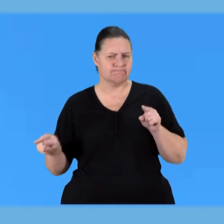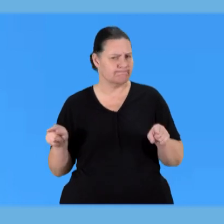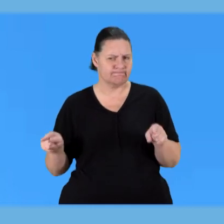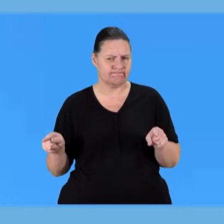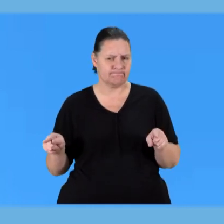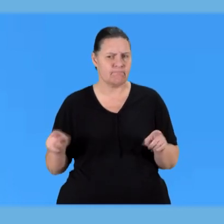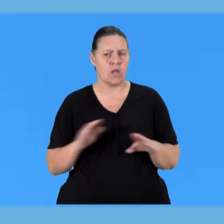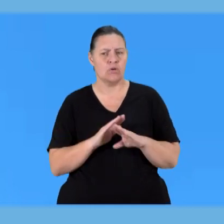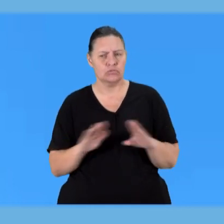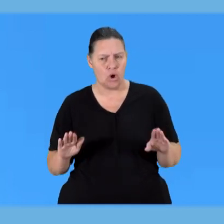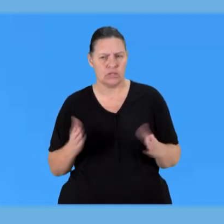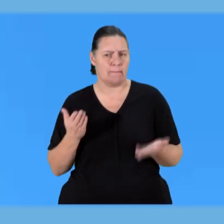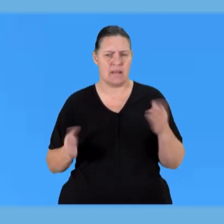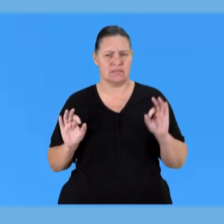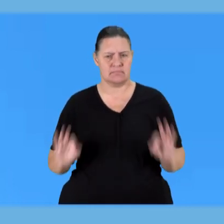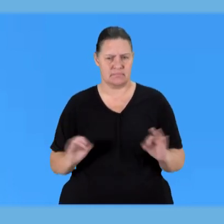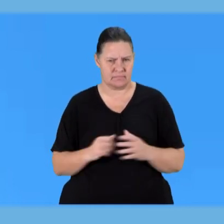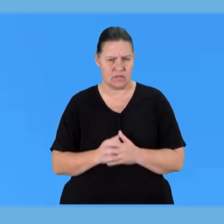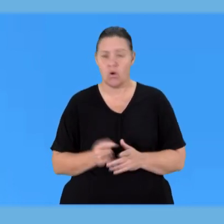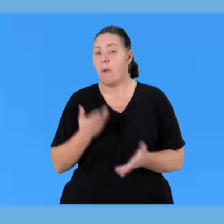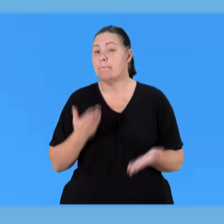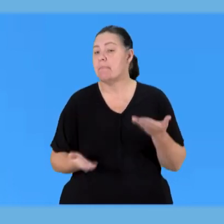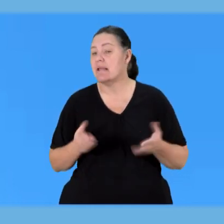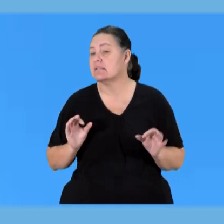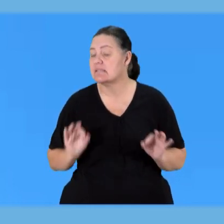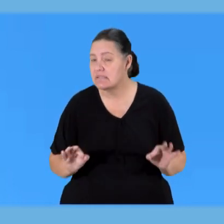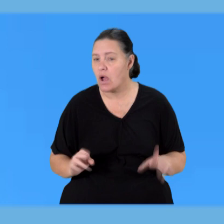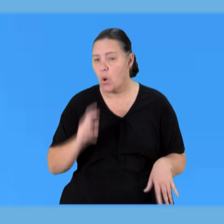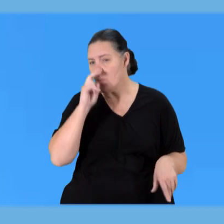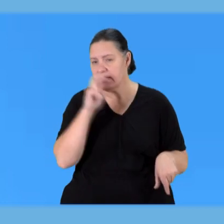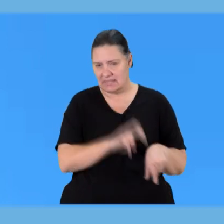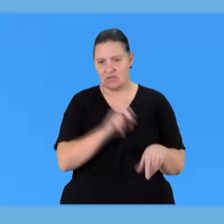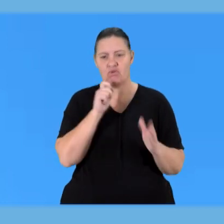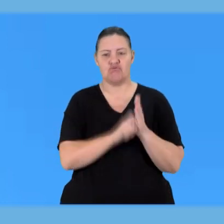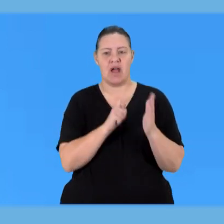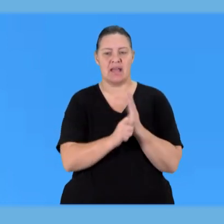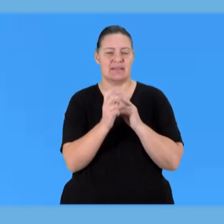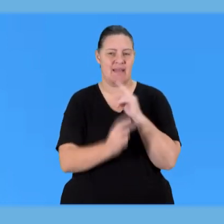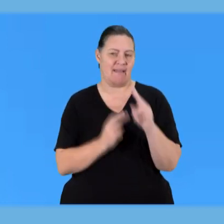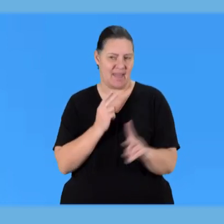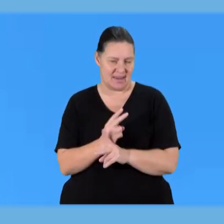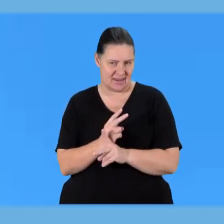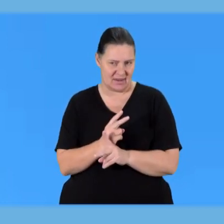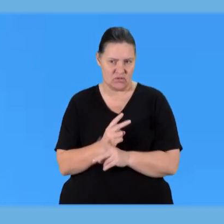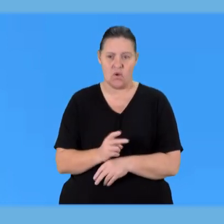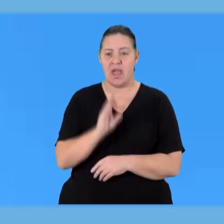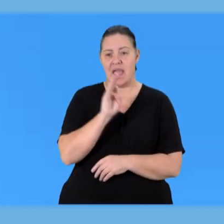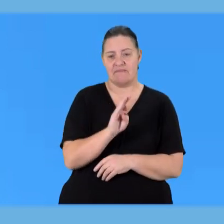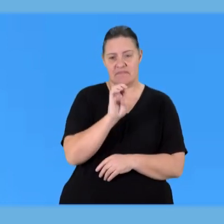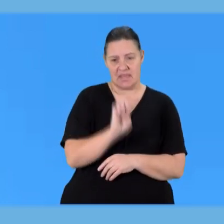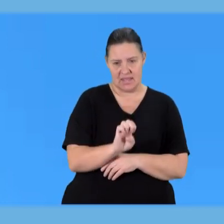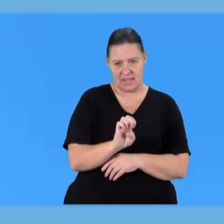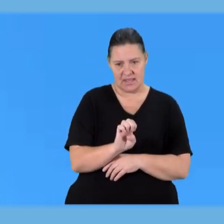those two particular elements, they are not balanced. So to balance them, we need to rewrite this equation. So